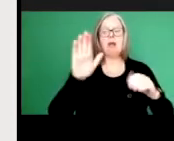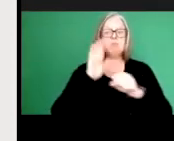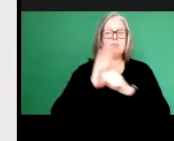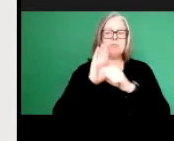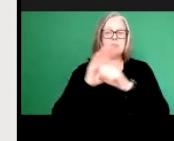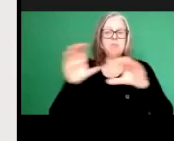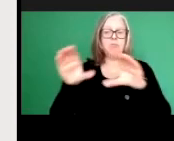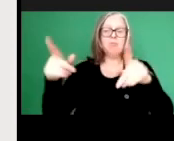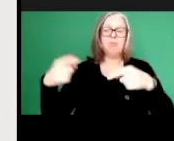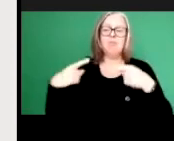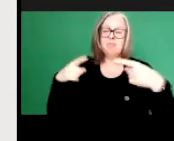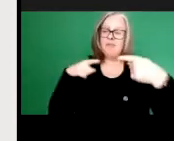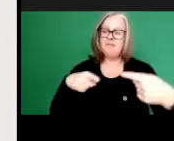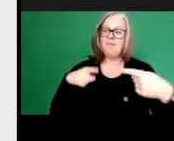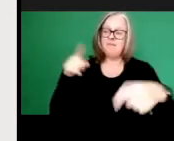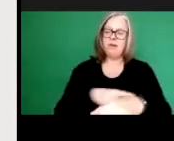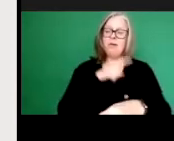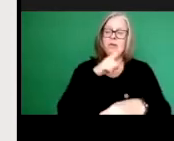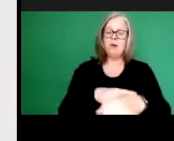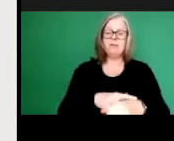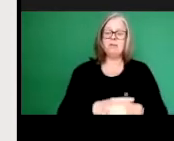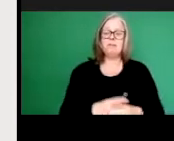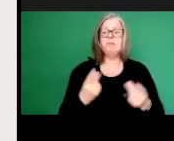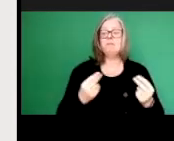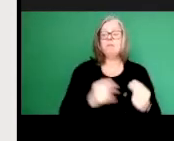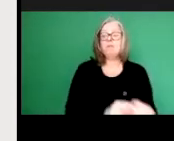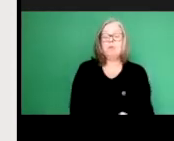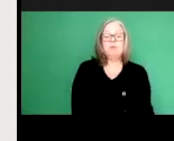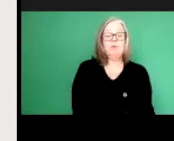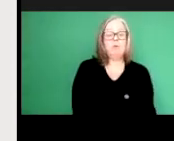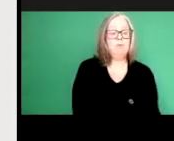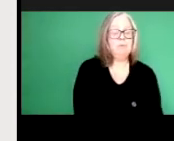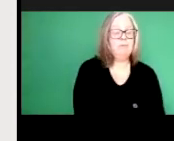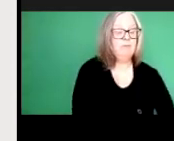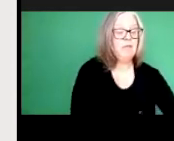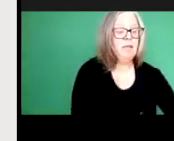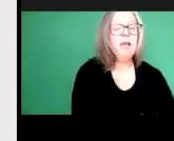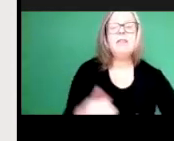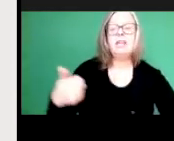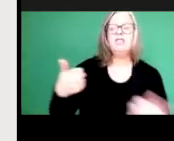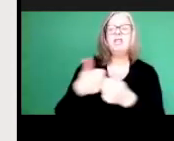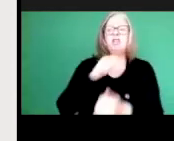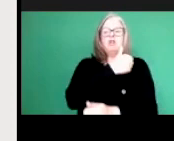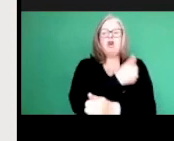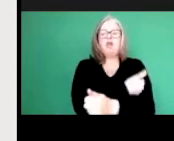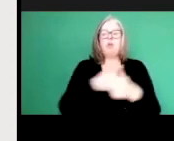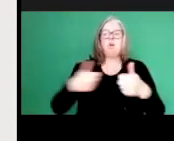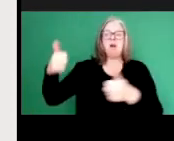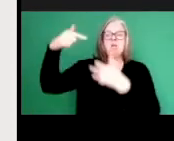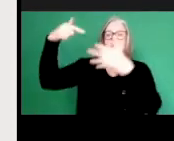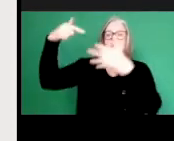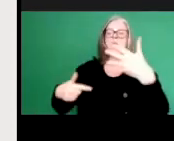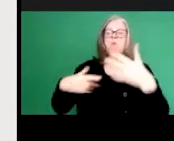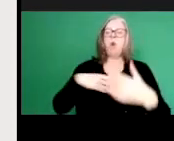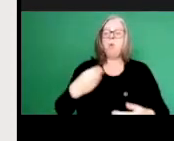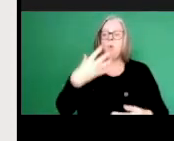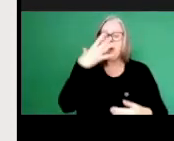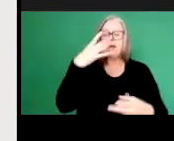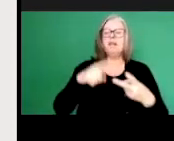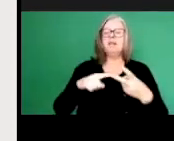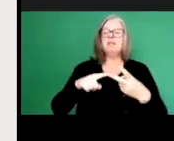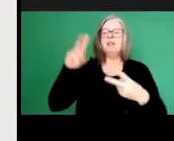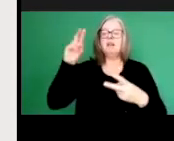very long time. What they do is challenge the authorities of whiteness, extraction, and violence through diverse stories, media, and